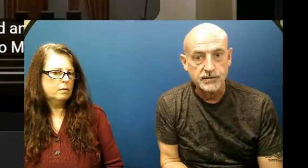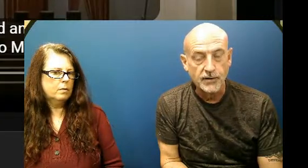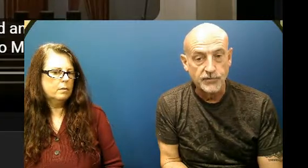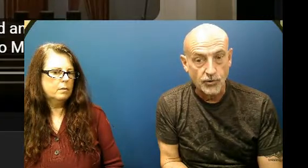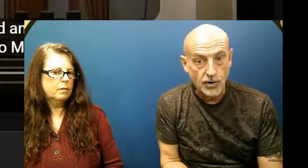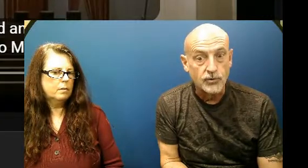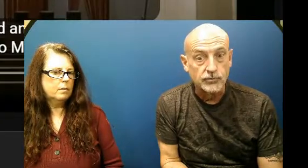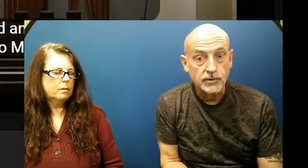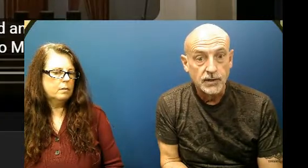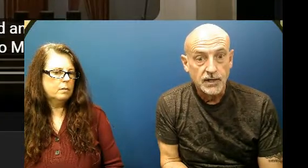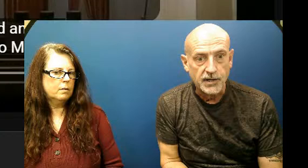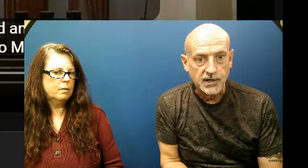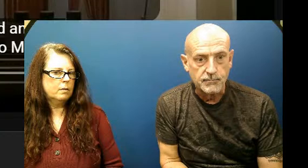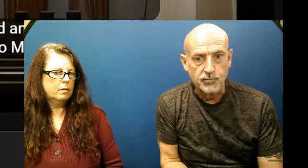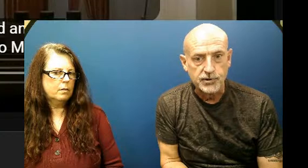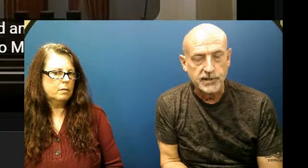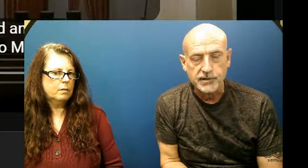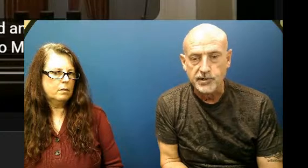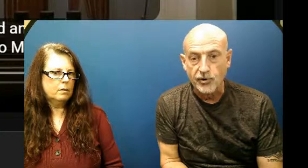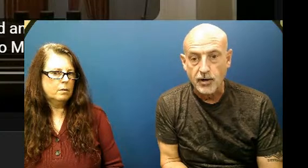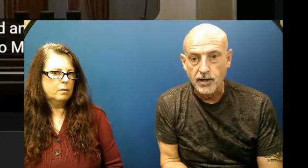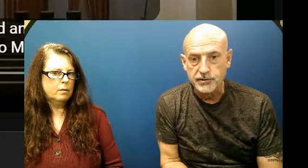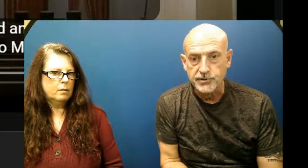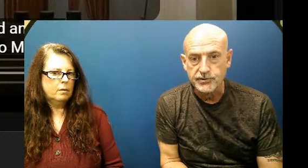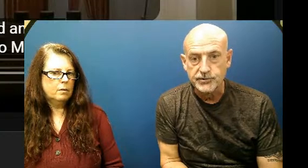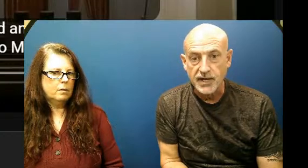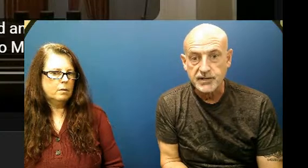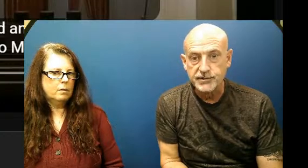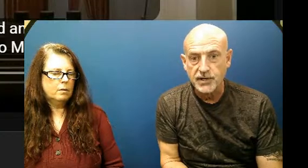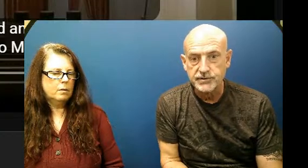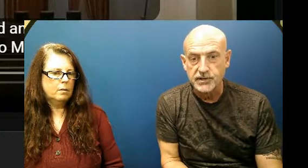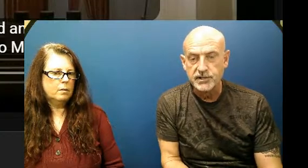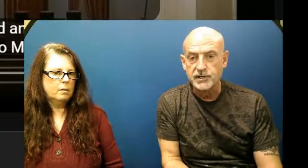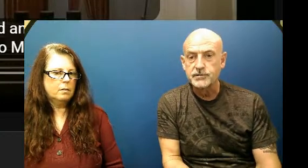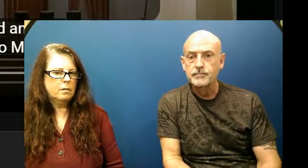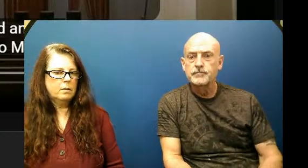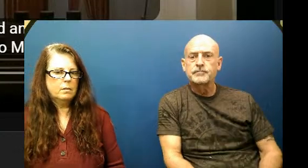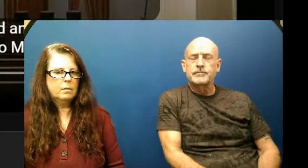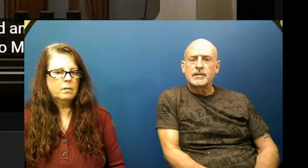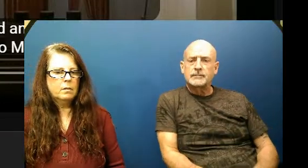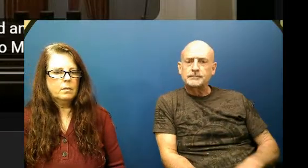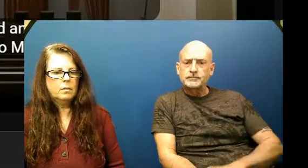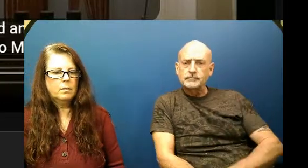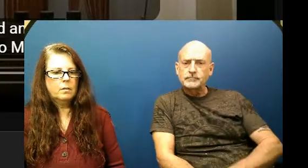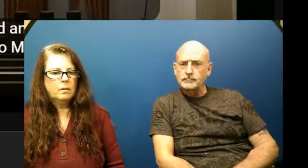right of their own that can be protected under our Constitution. That just doesn't exist.